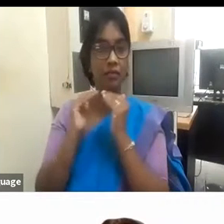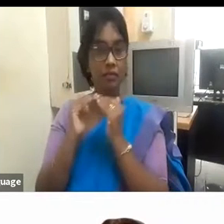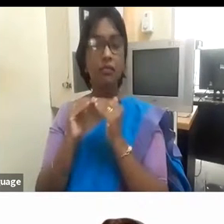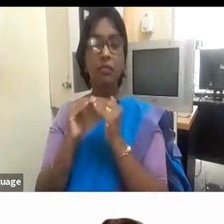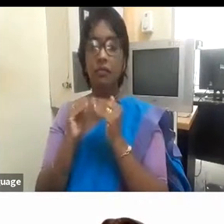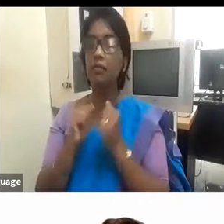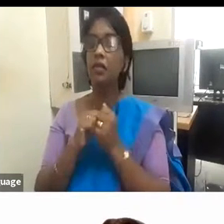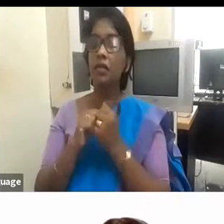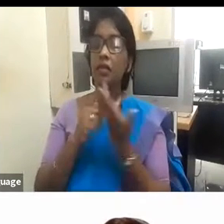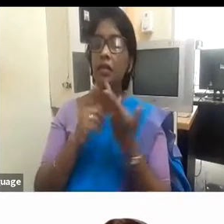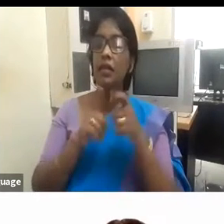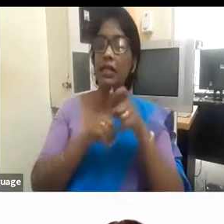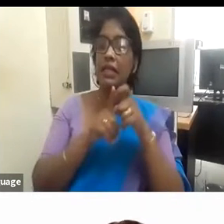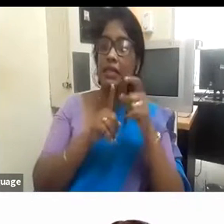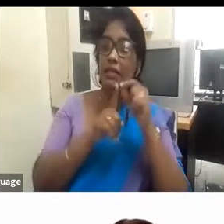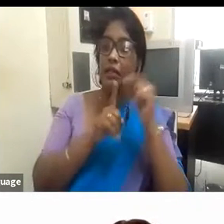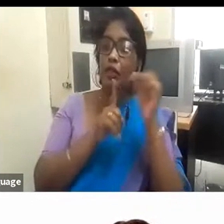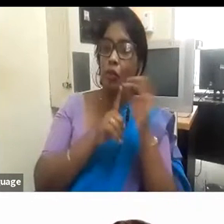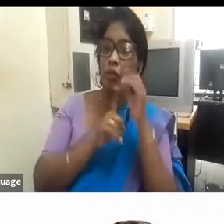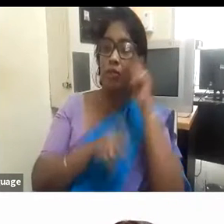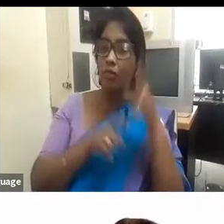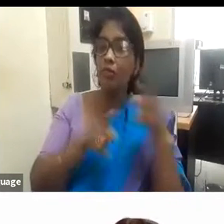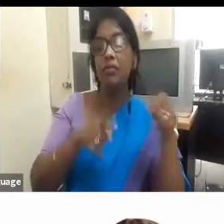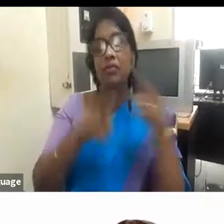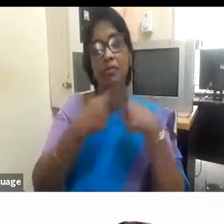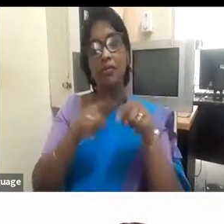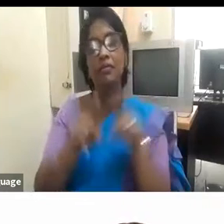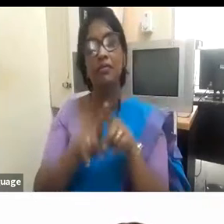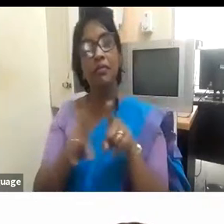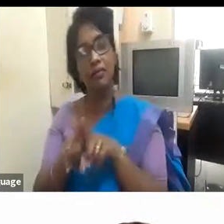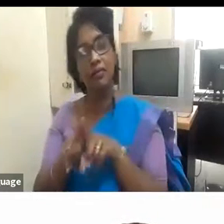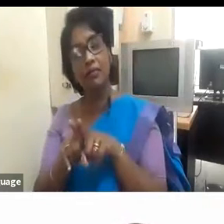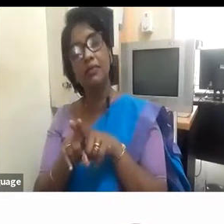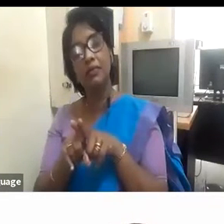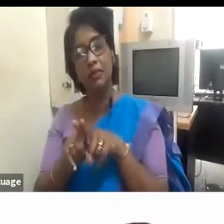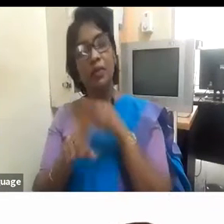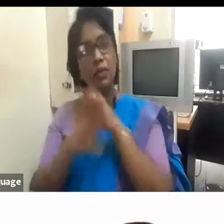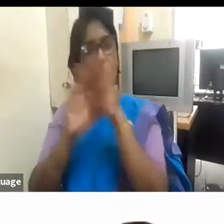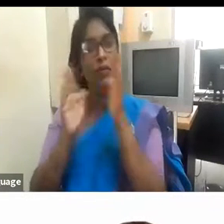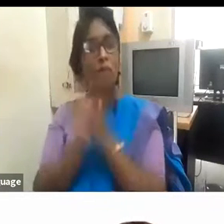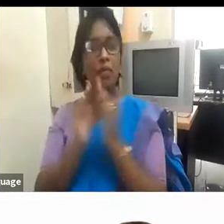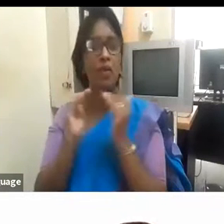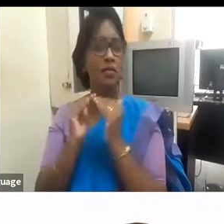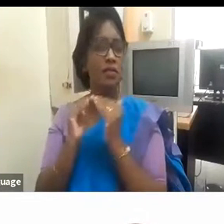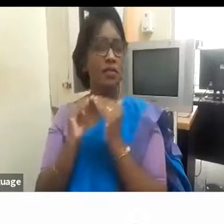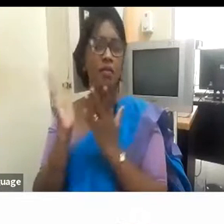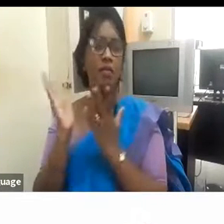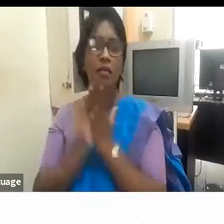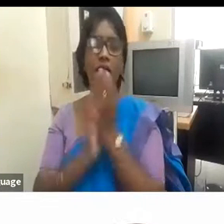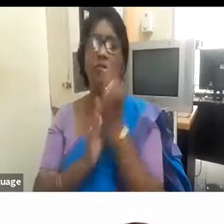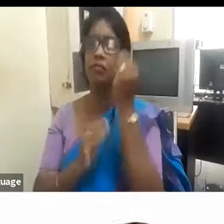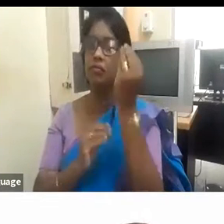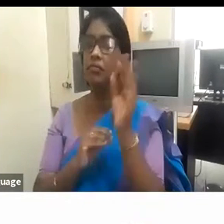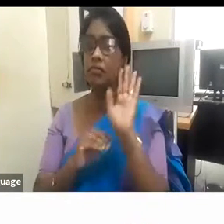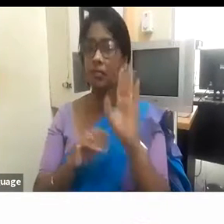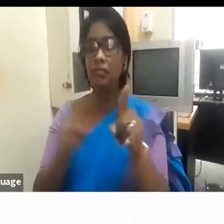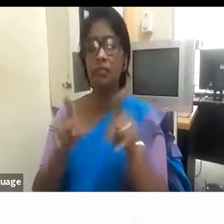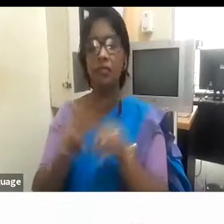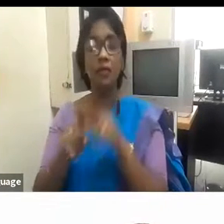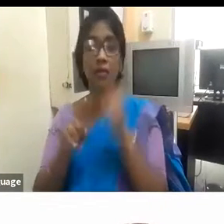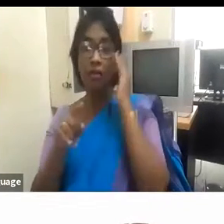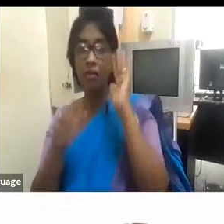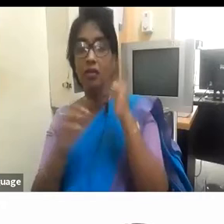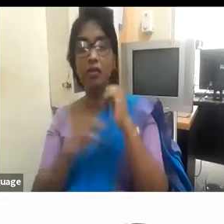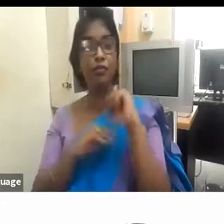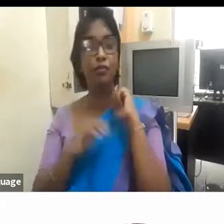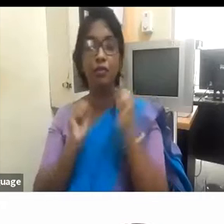communities as well. So we call them equality to all, but women empowerment is specific to